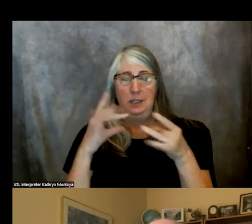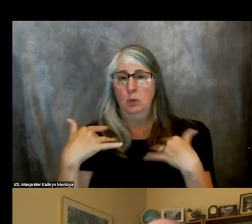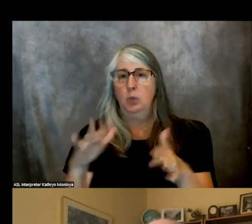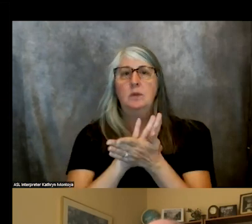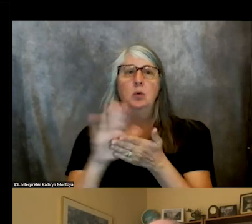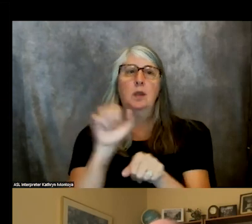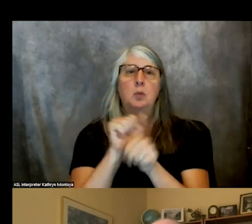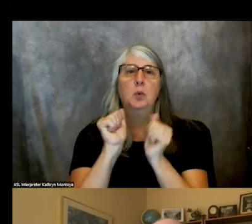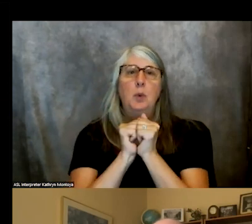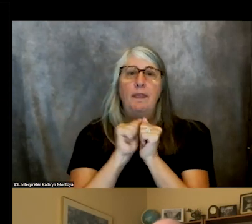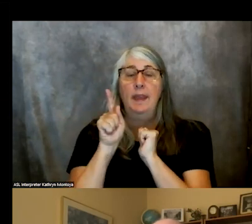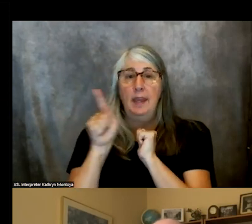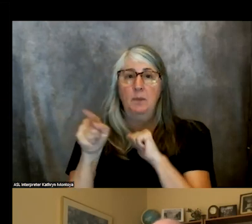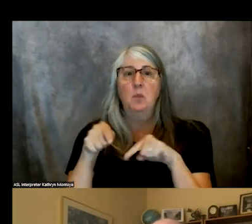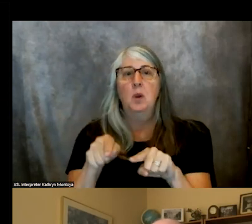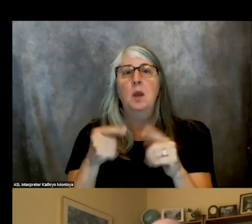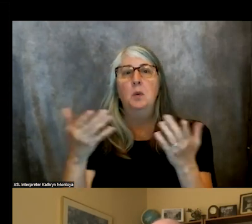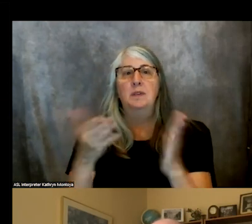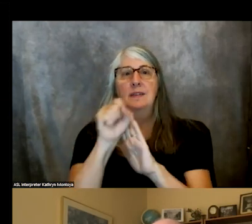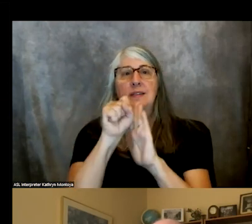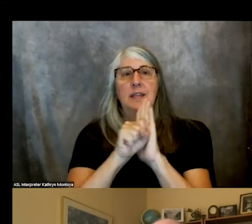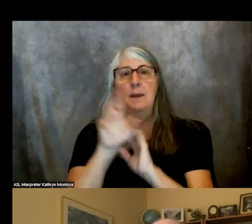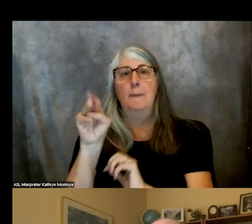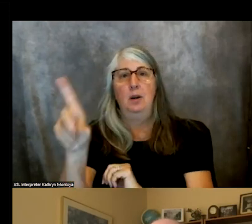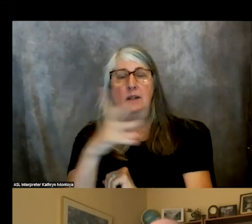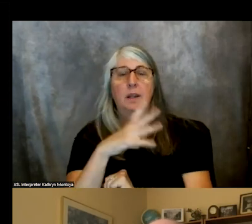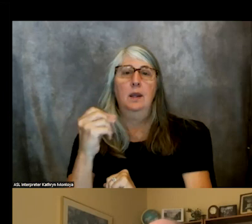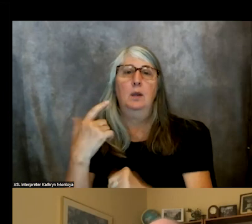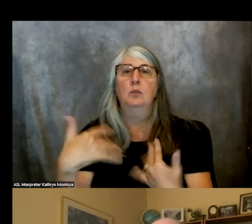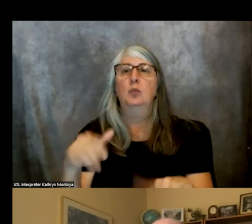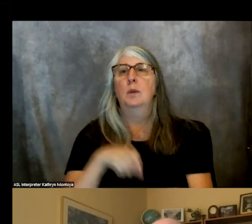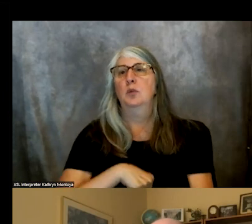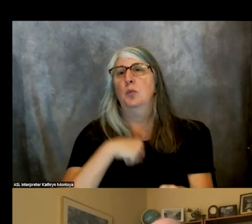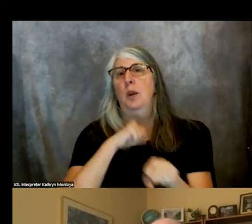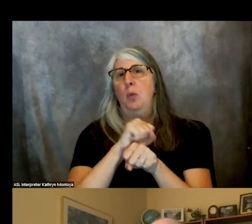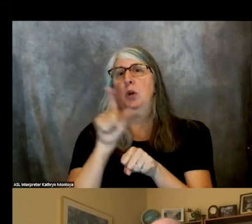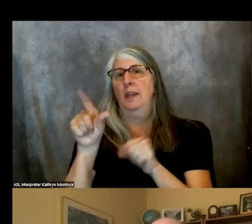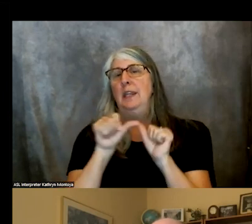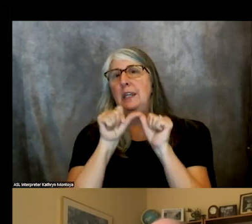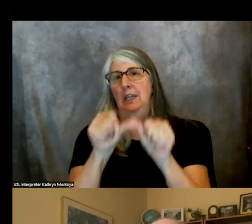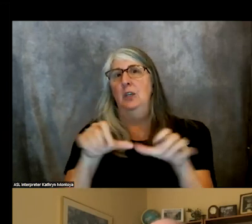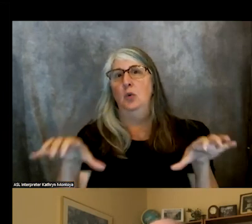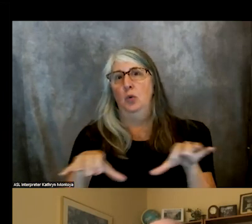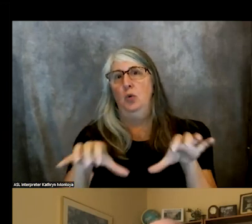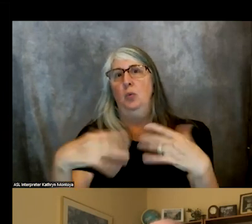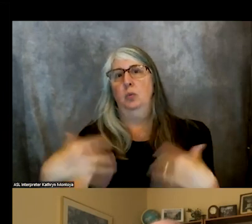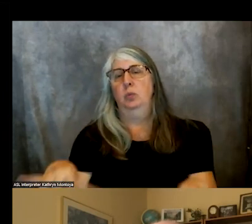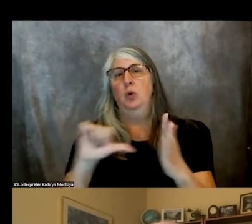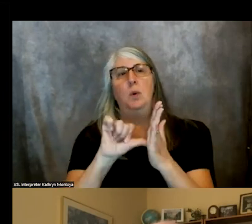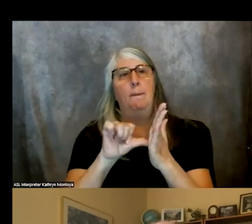work with him when I was in the state of Maryland, and I'm so proud of the work that he continues to do. It's so